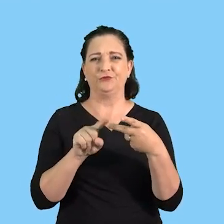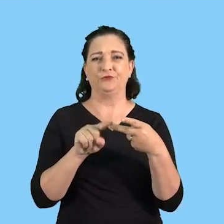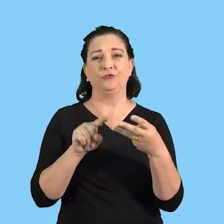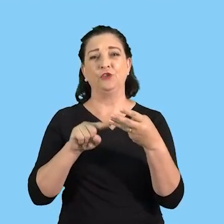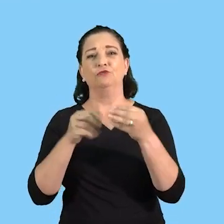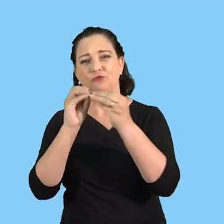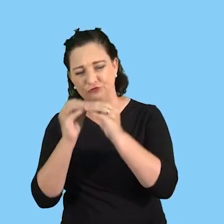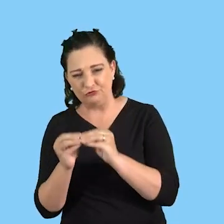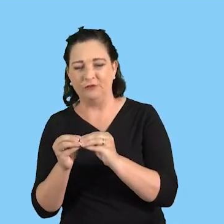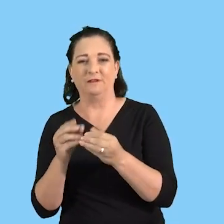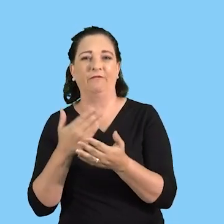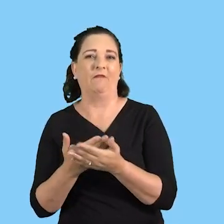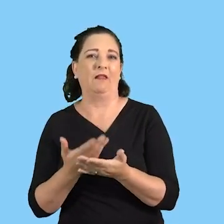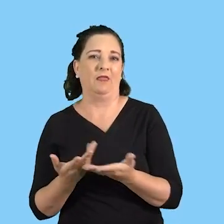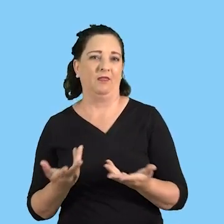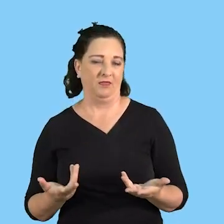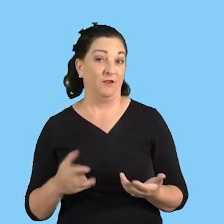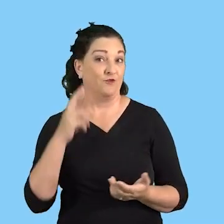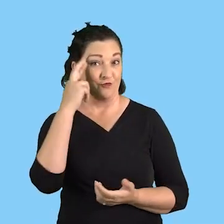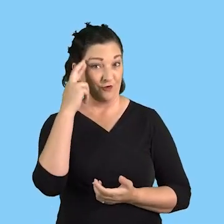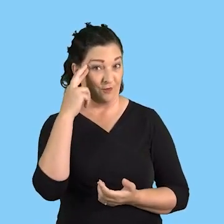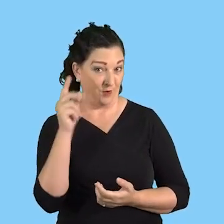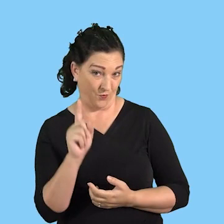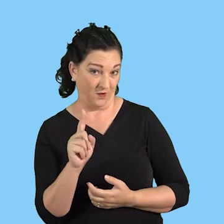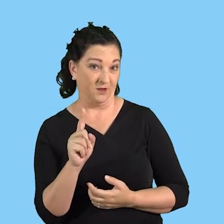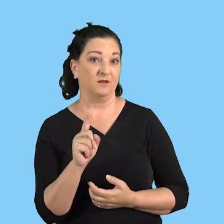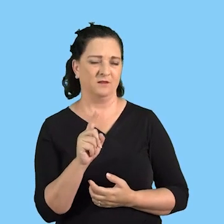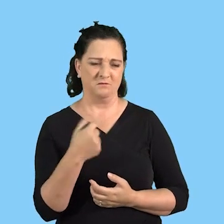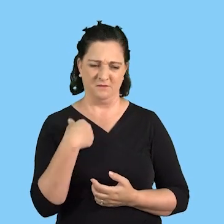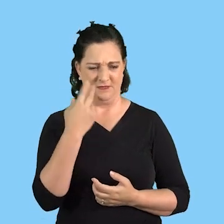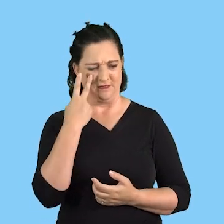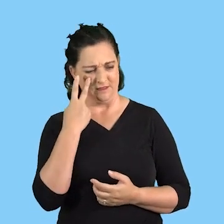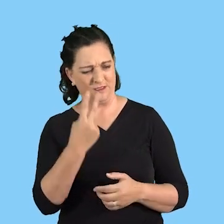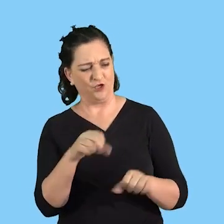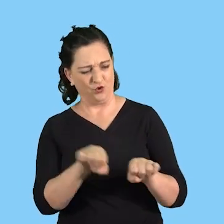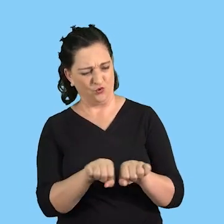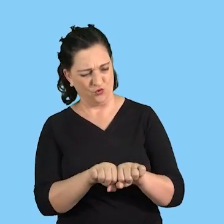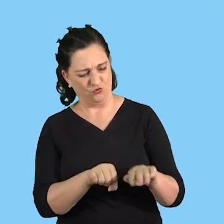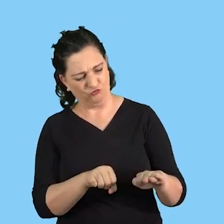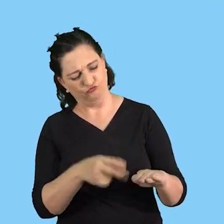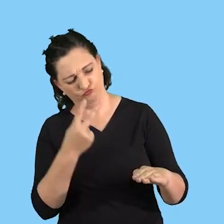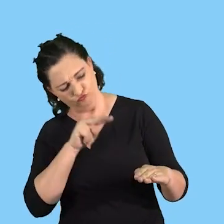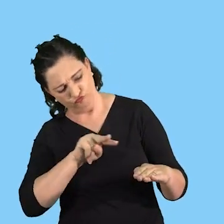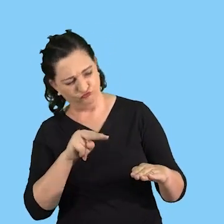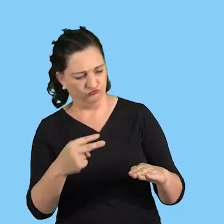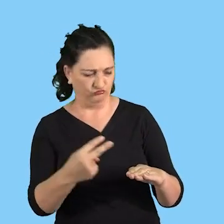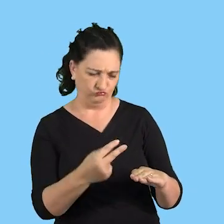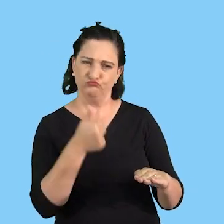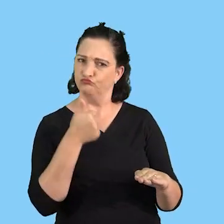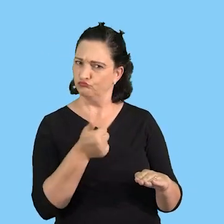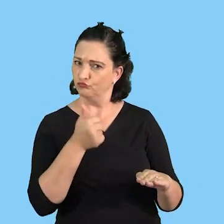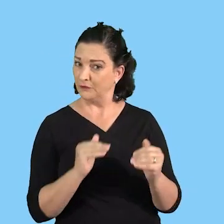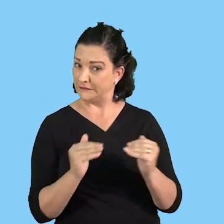measures. So remember, I will then go and inspect my shoe to see if it's meeting the required